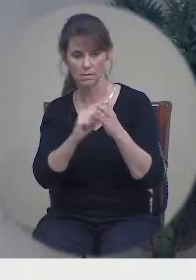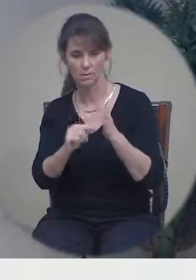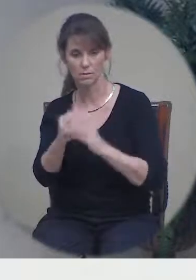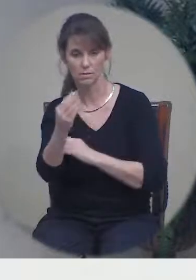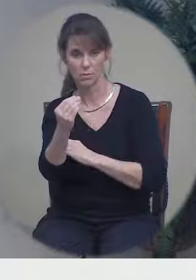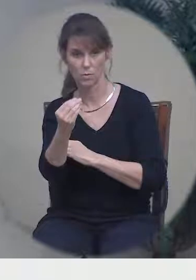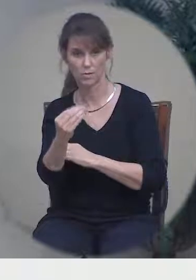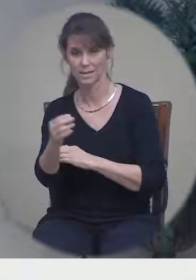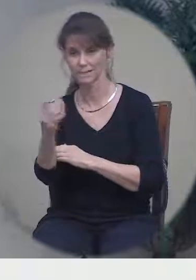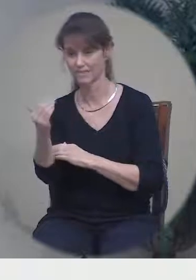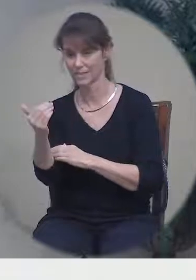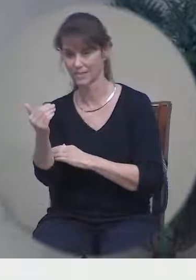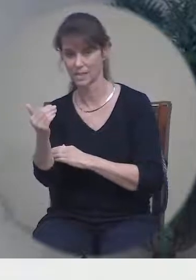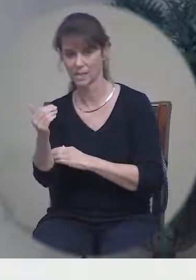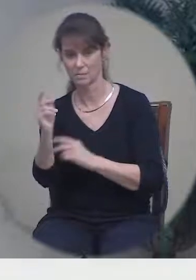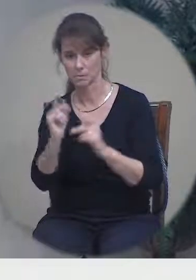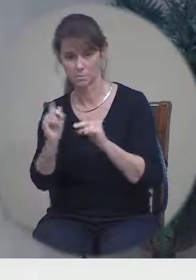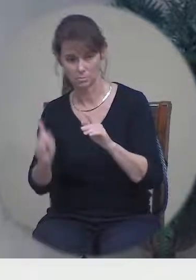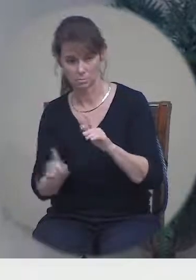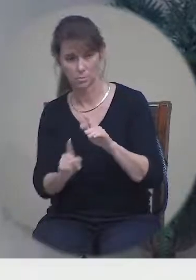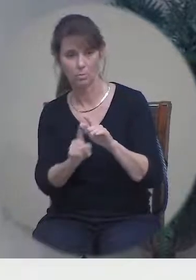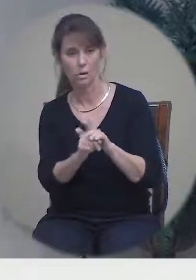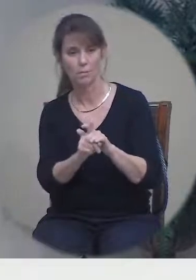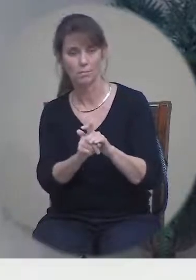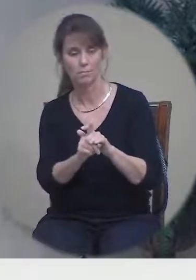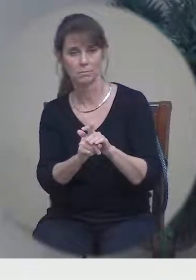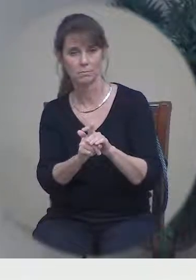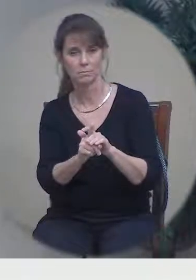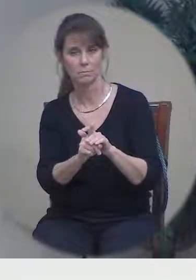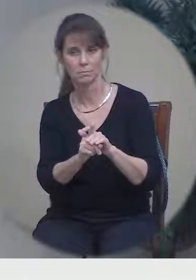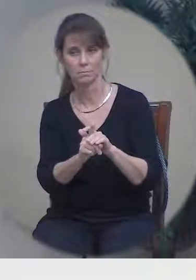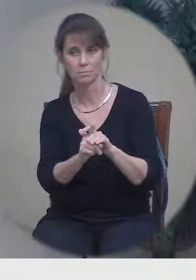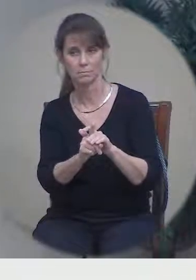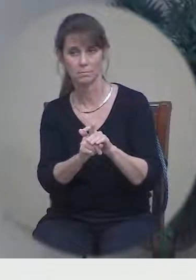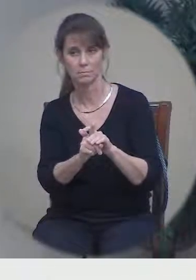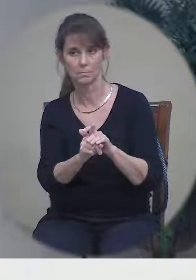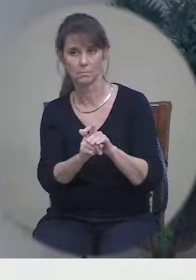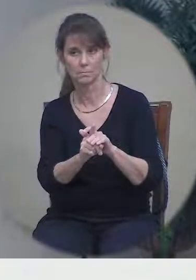and 15, and they come and they take the oxen who were plowing.